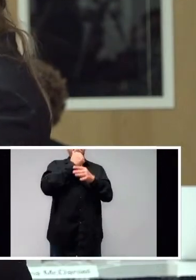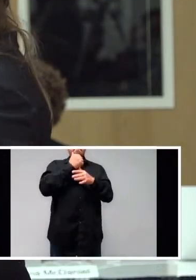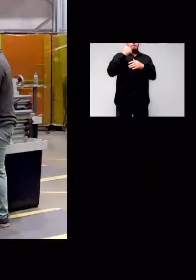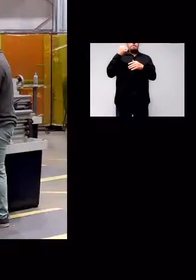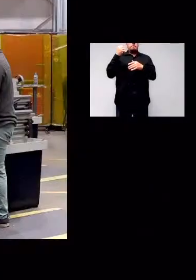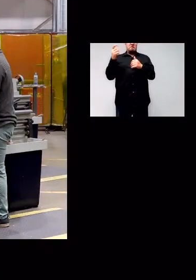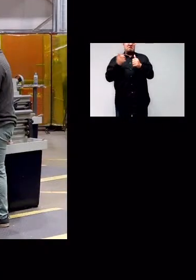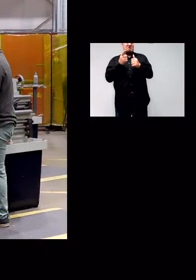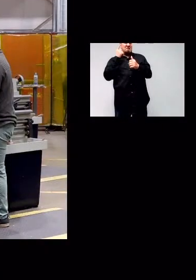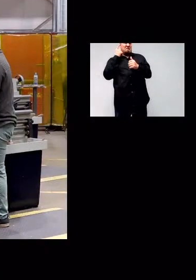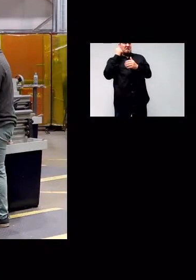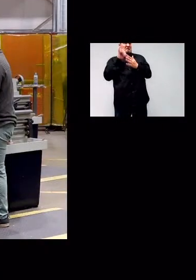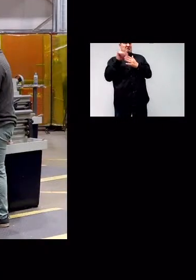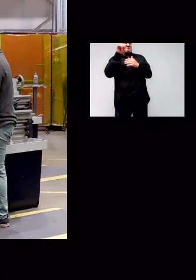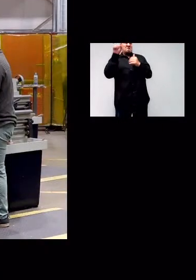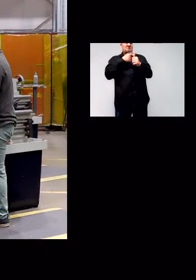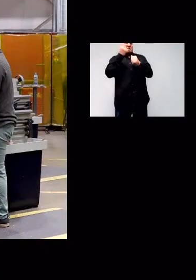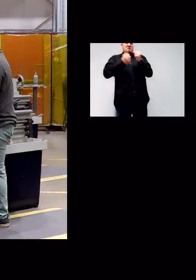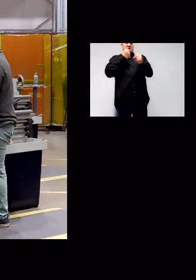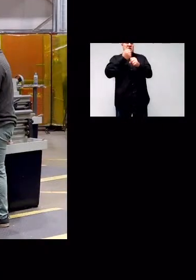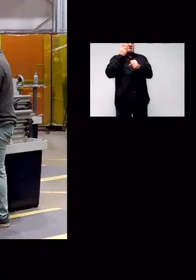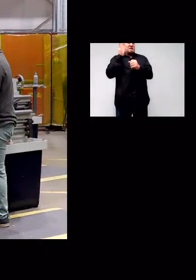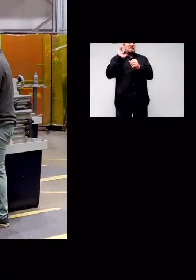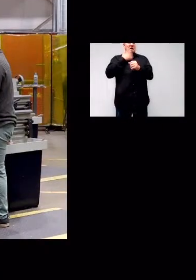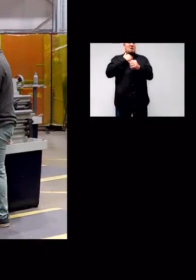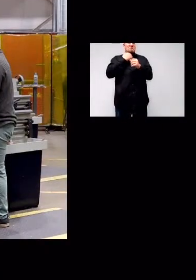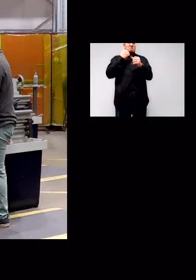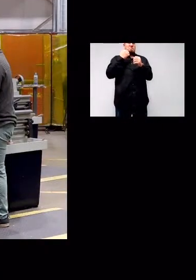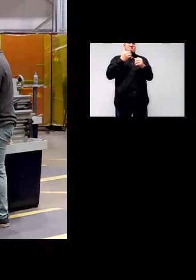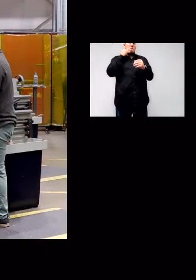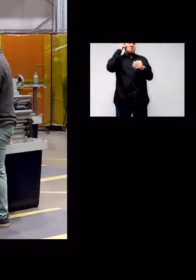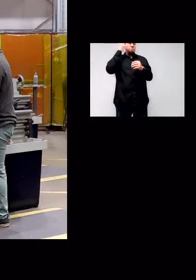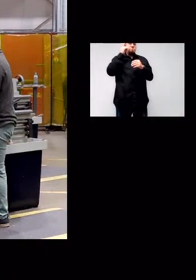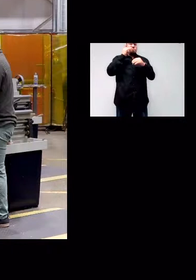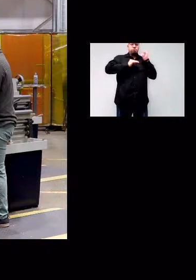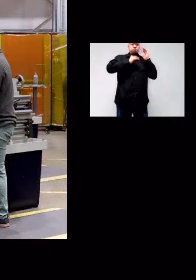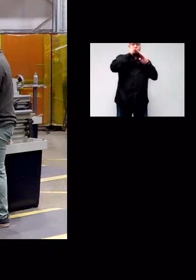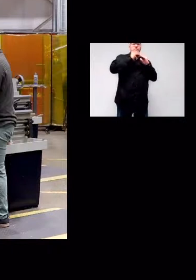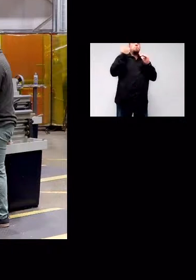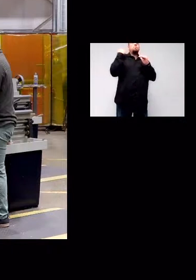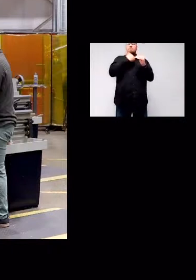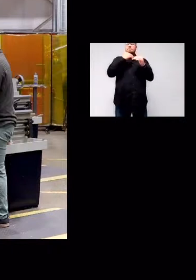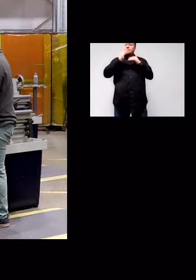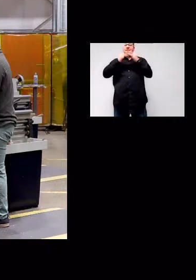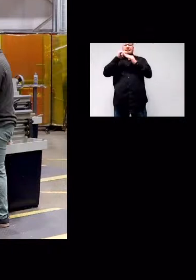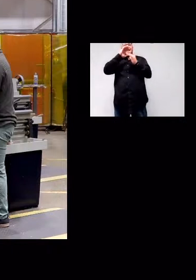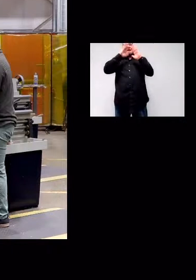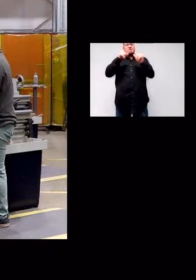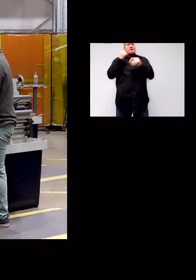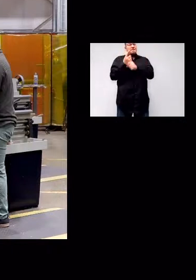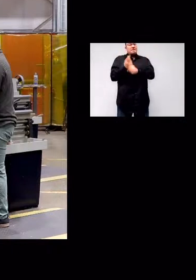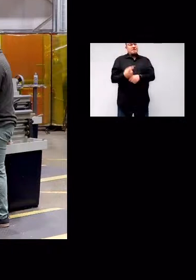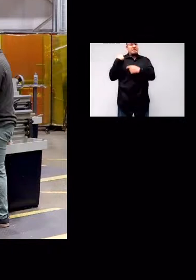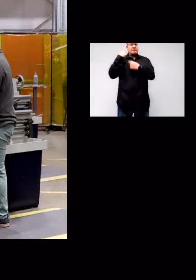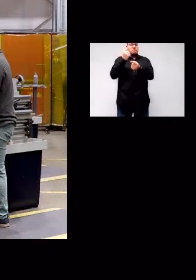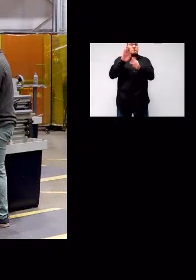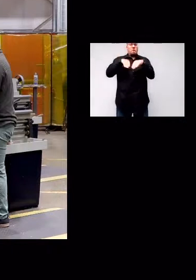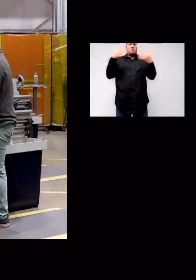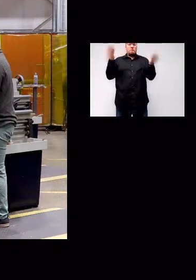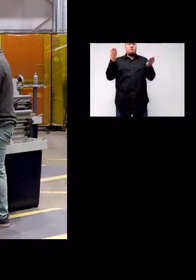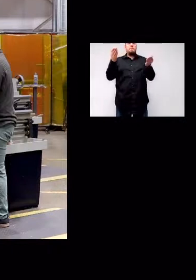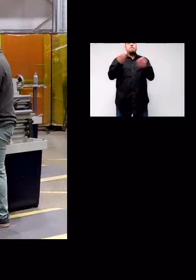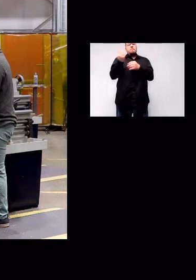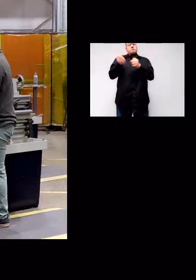you've seen our residential construction program, we've been building a house each year since we opened, but a couple of years ago, we started a home